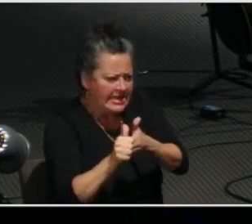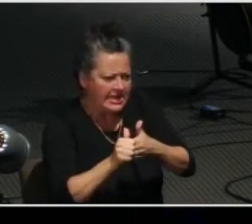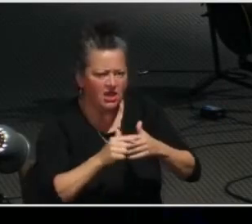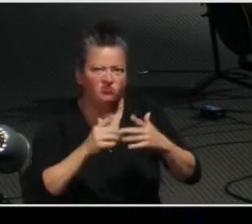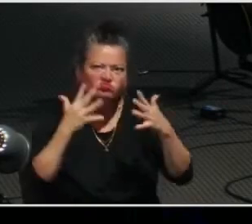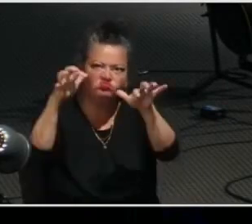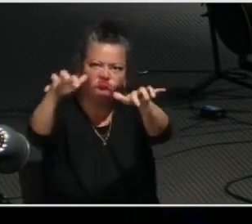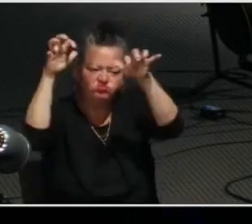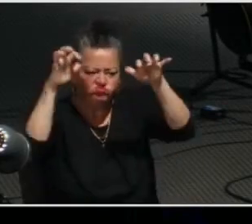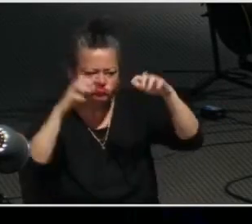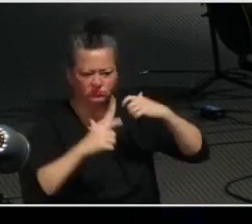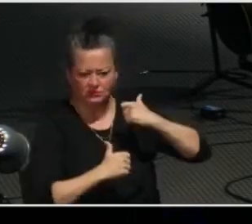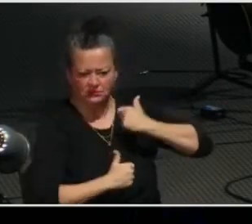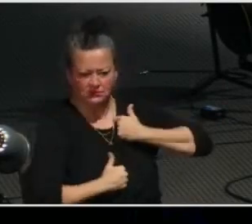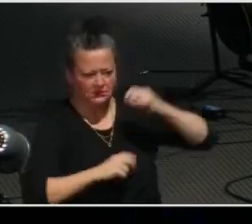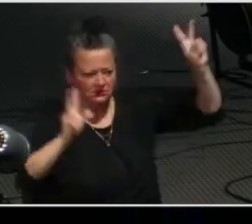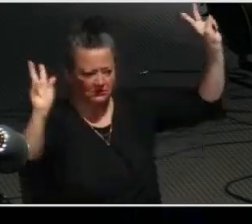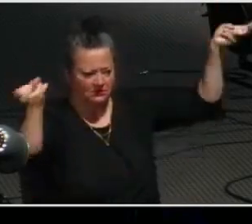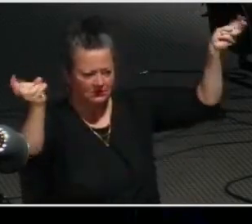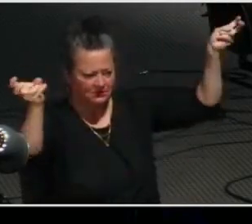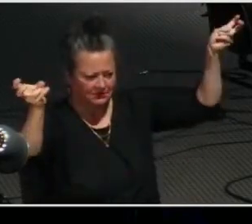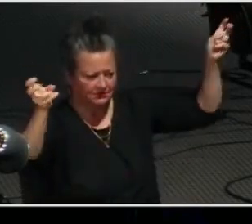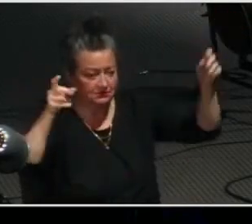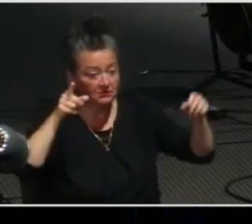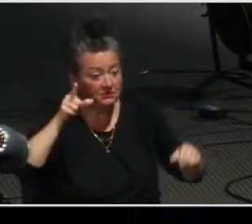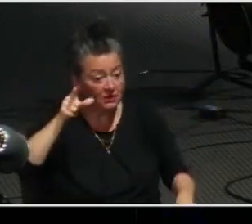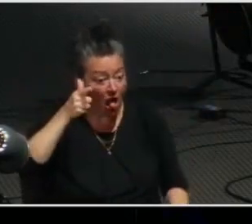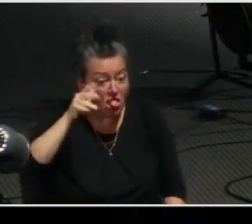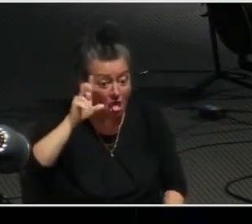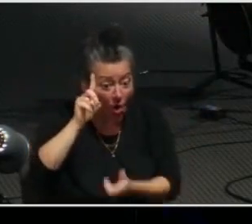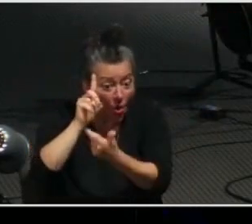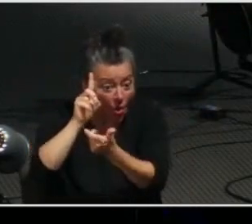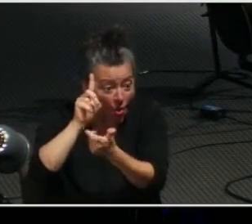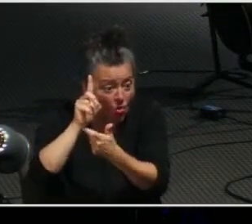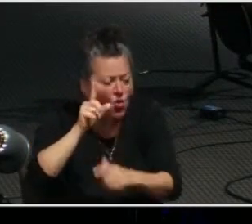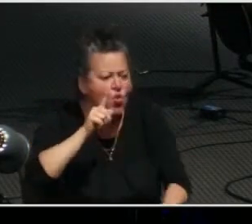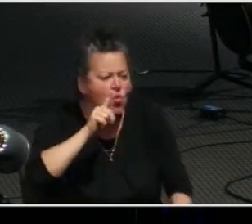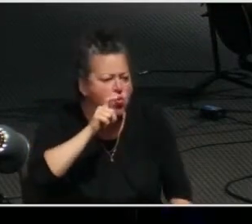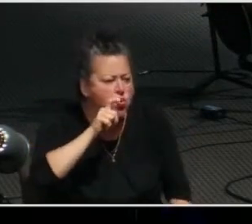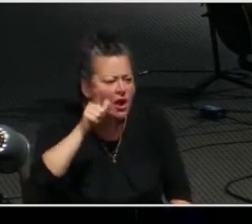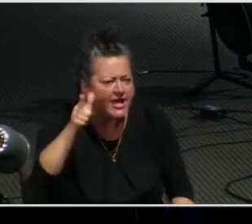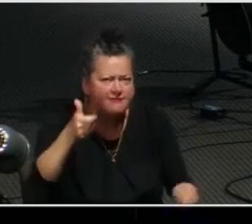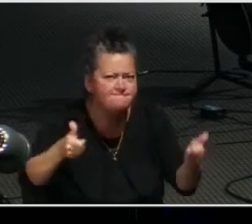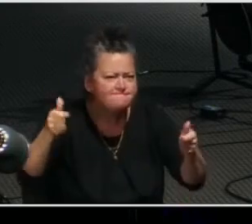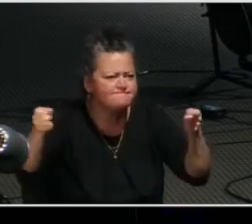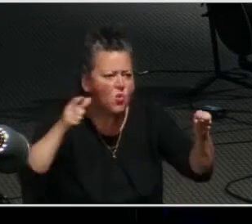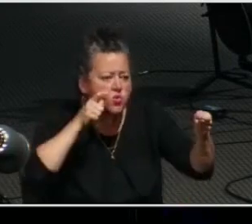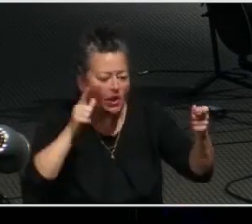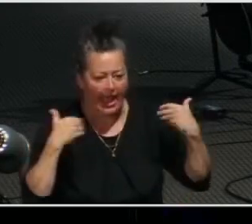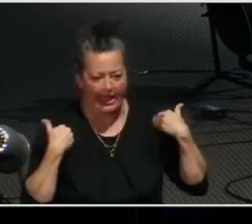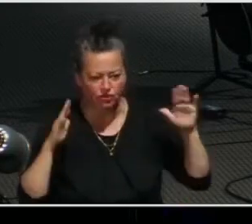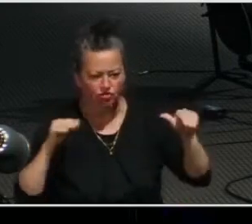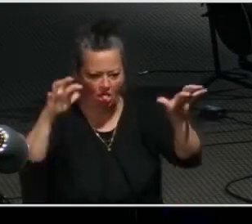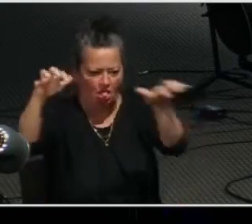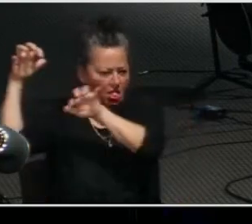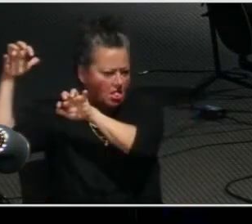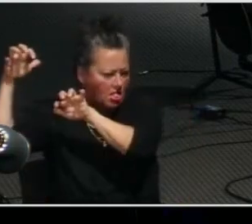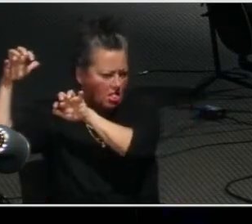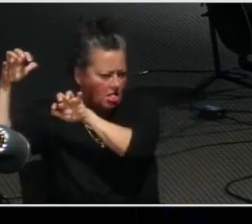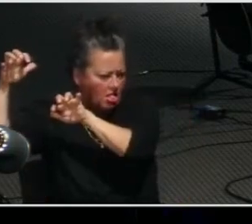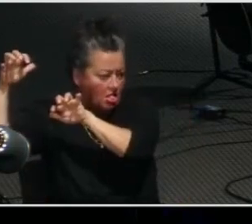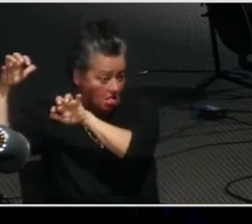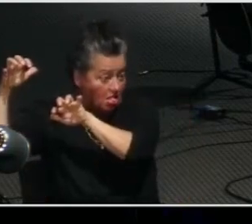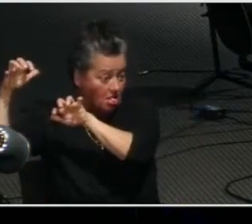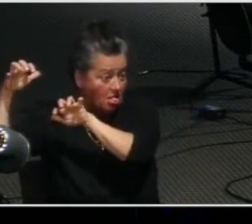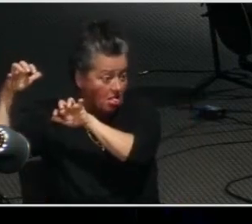the Lord is a Lord of angel armies. So recompense,